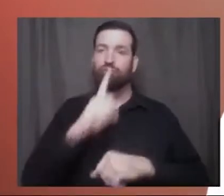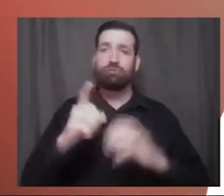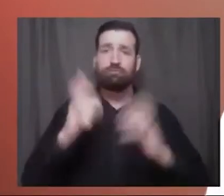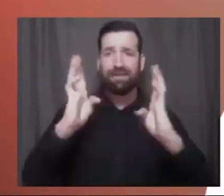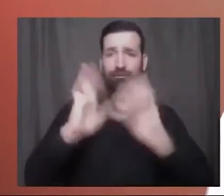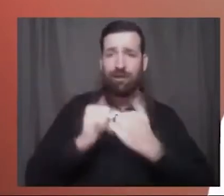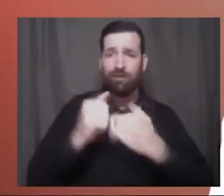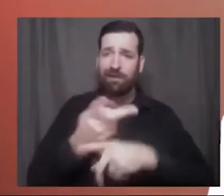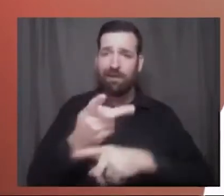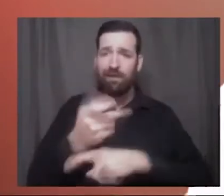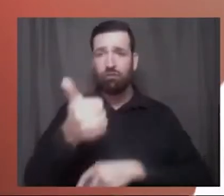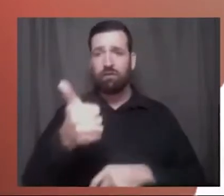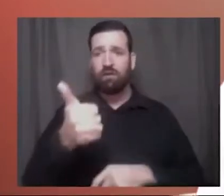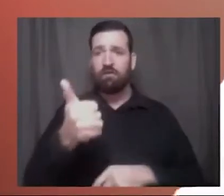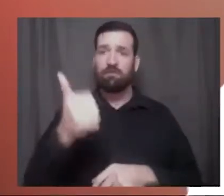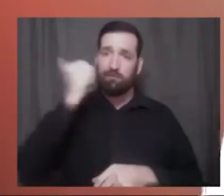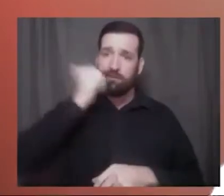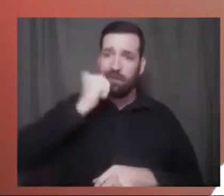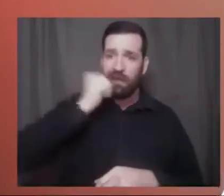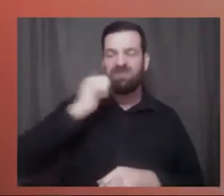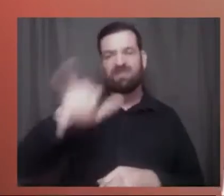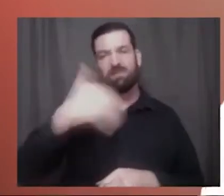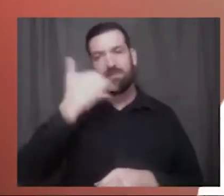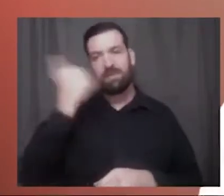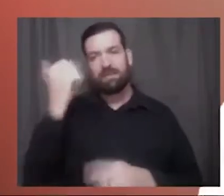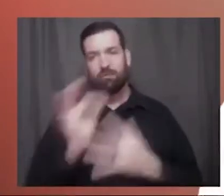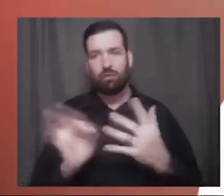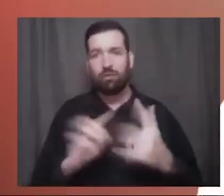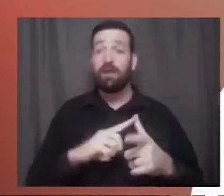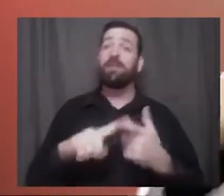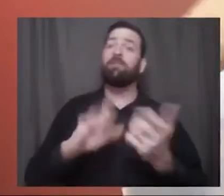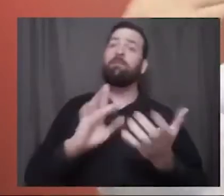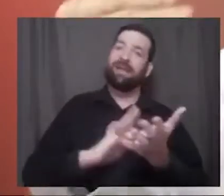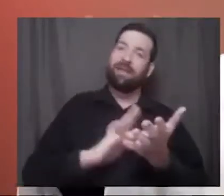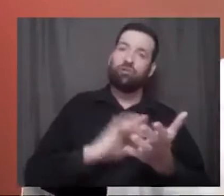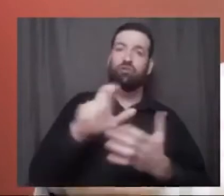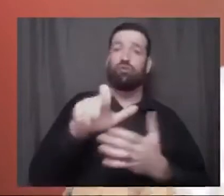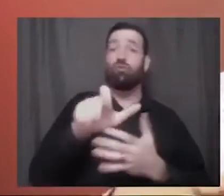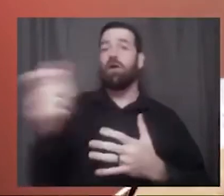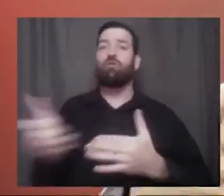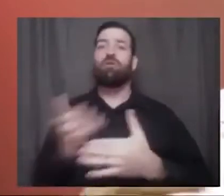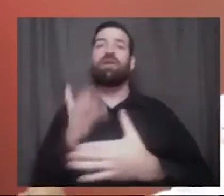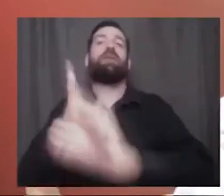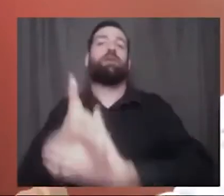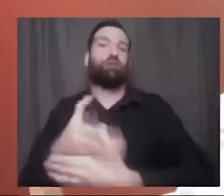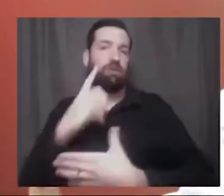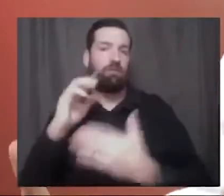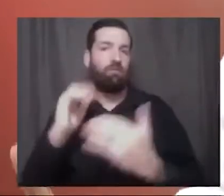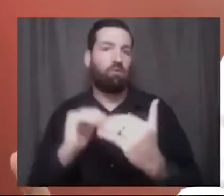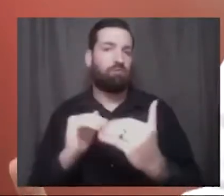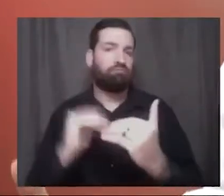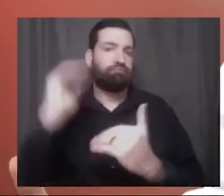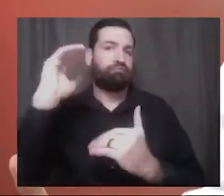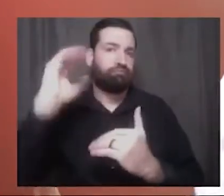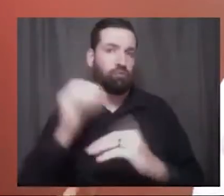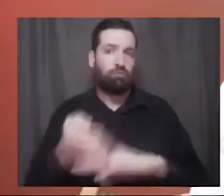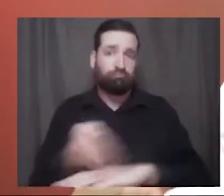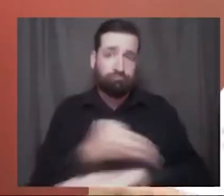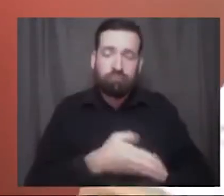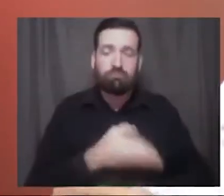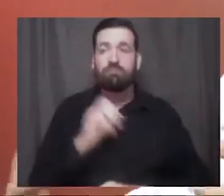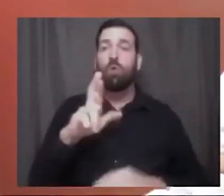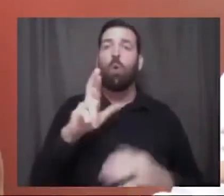always the best way to do something. And then we use medications or other interventions to take it to that next level, or at least even as a bridge potentially,